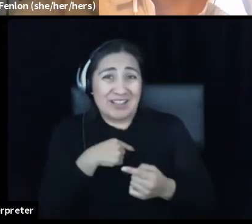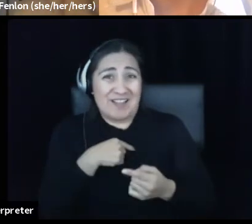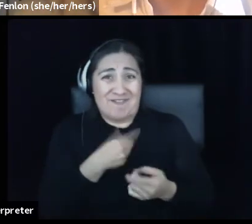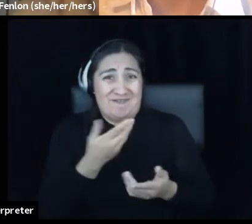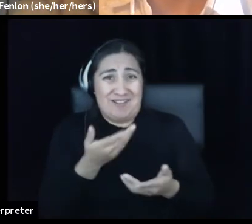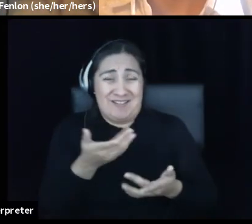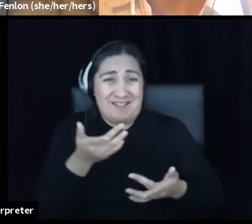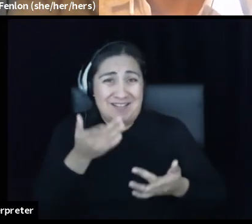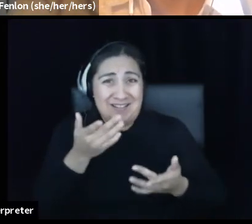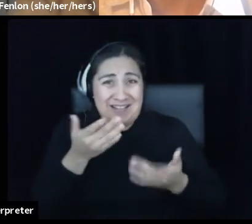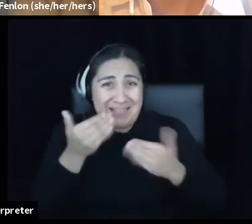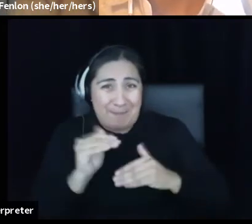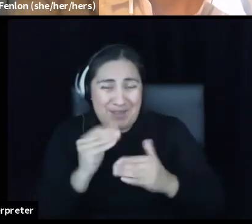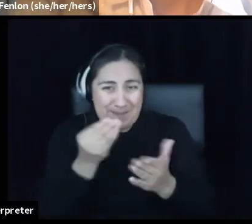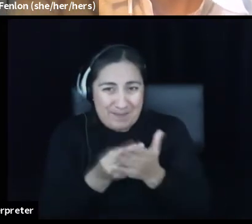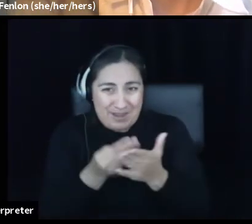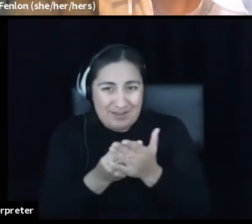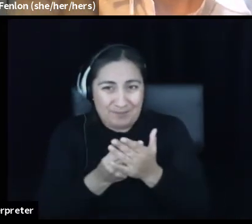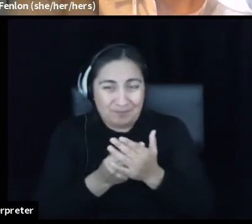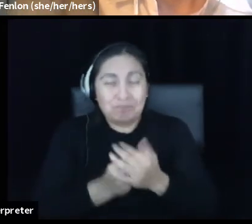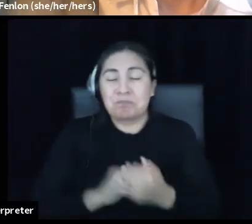of a catch-22 in our